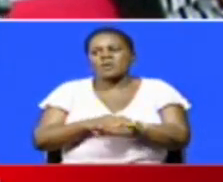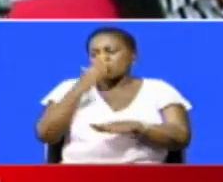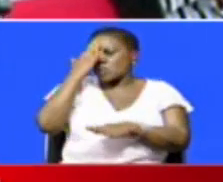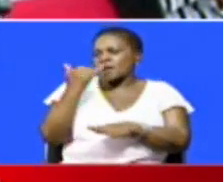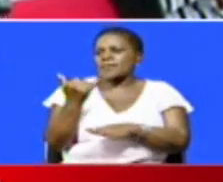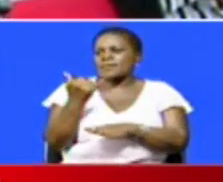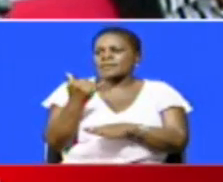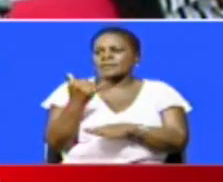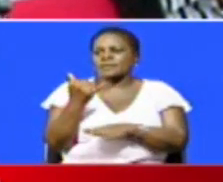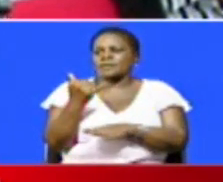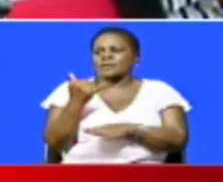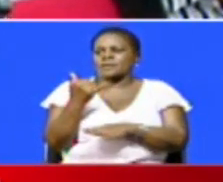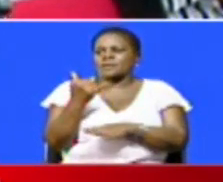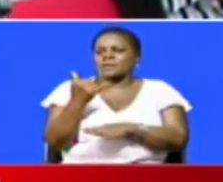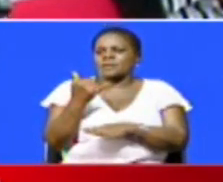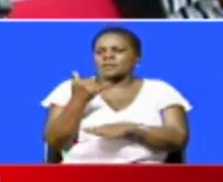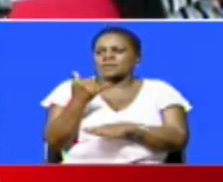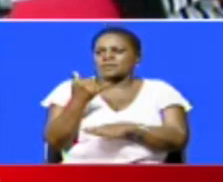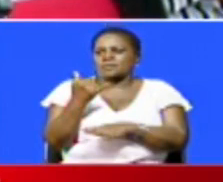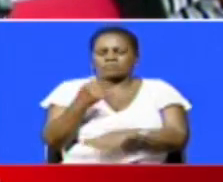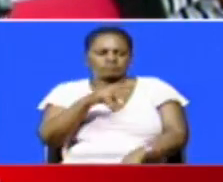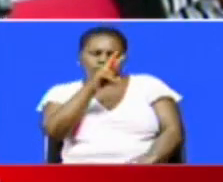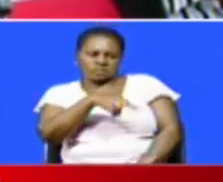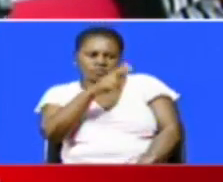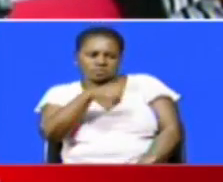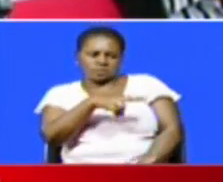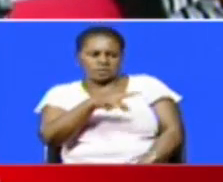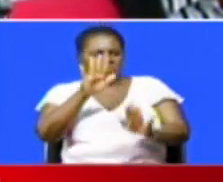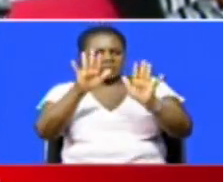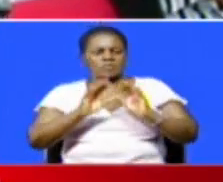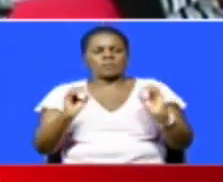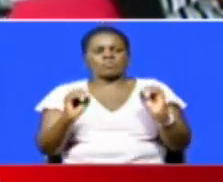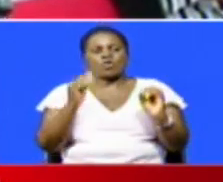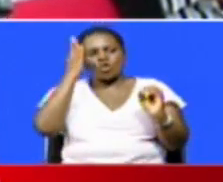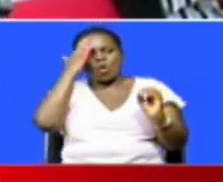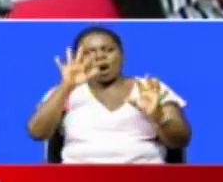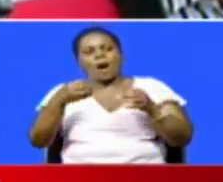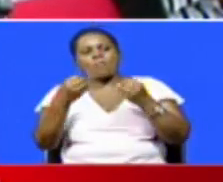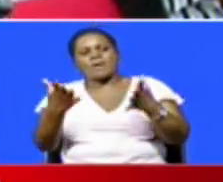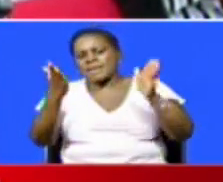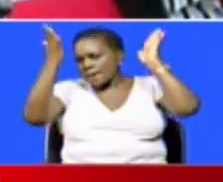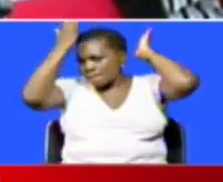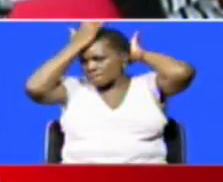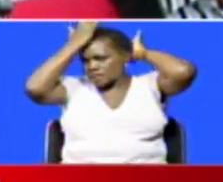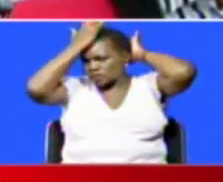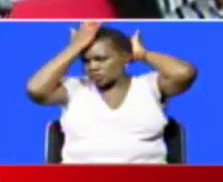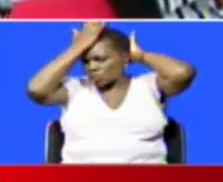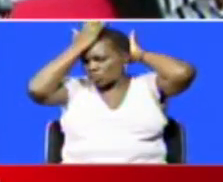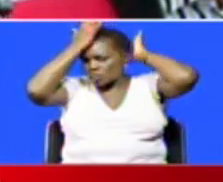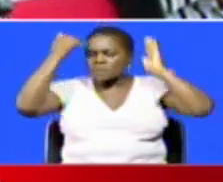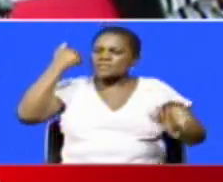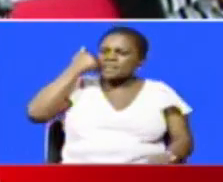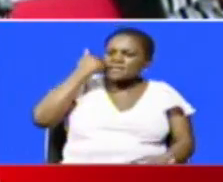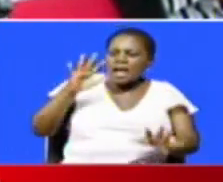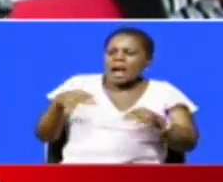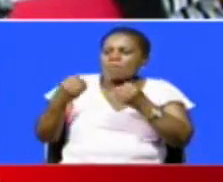Because in the way of fighting stigma, it is not important that we know how many bishops have turned positive,